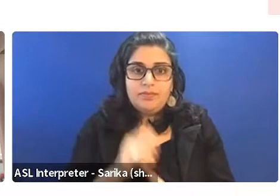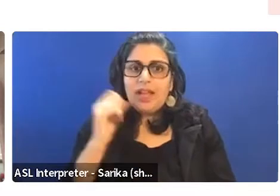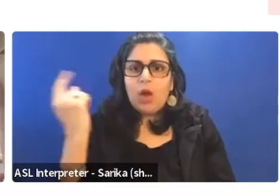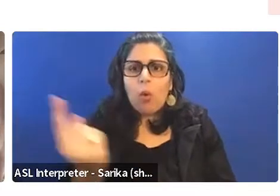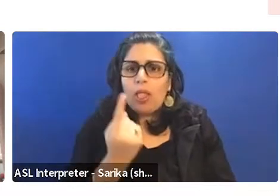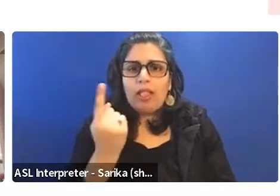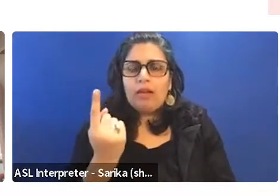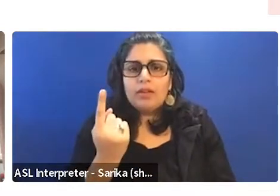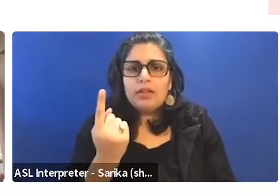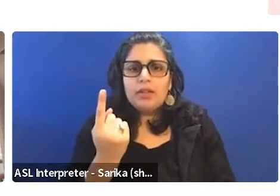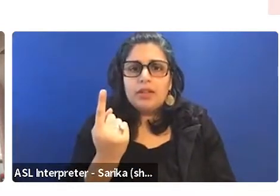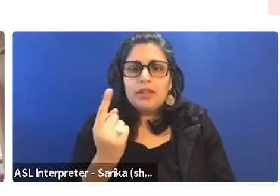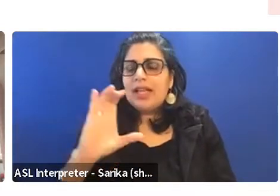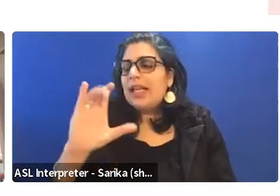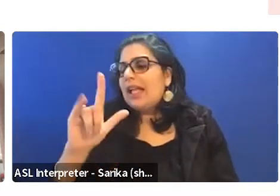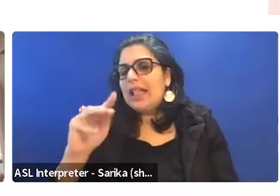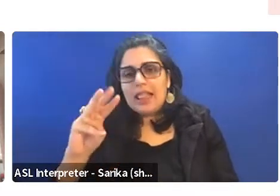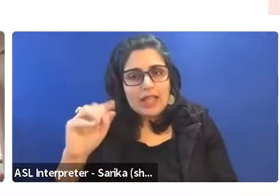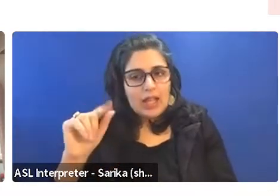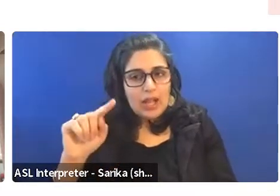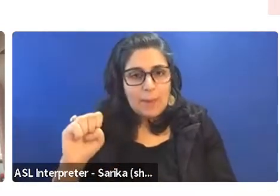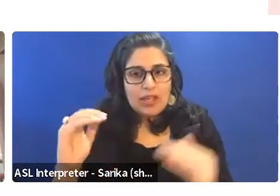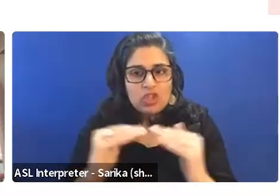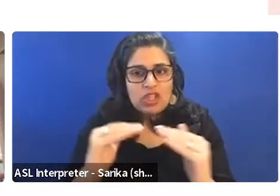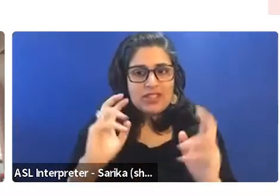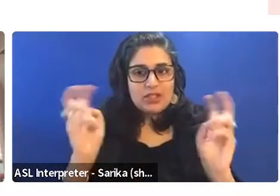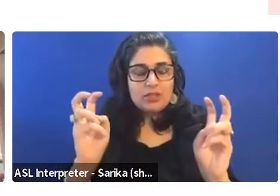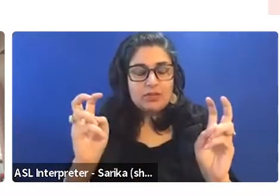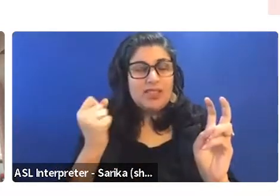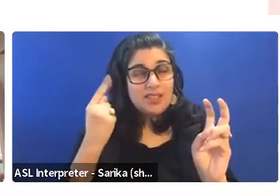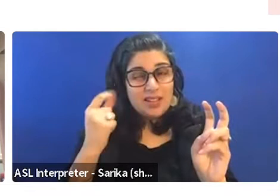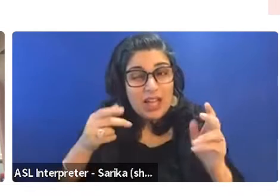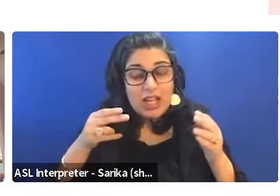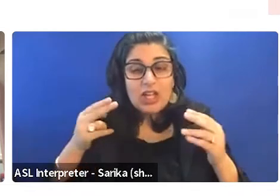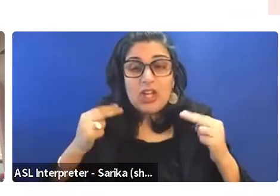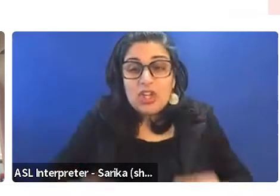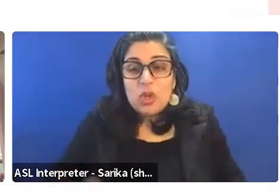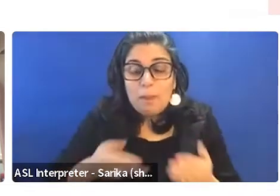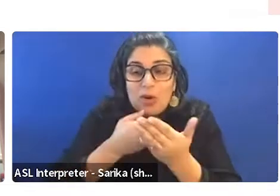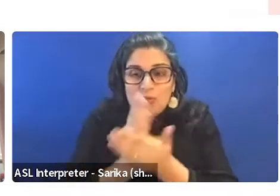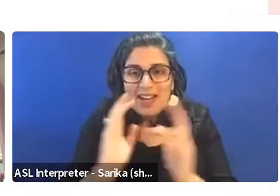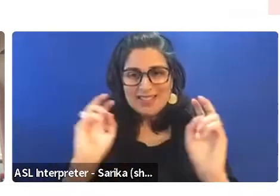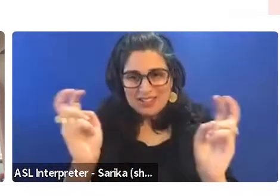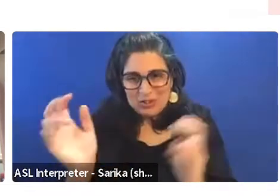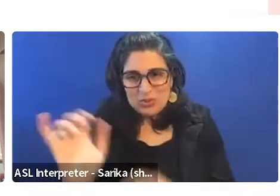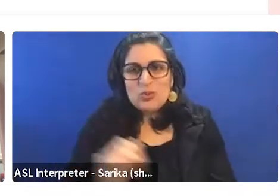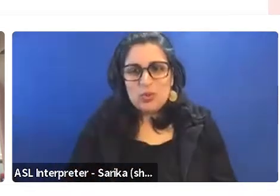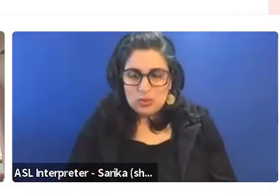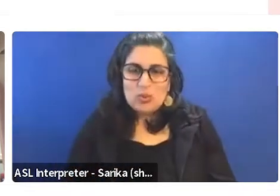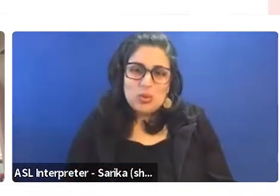human, this is not just a climate justice issue. This is a human rights issue. And as you mentioned, that there